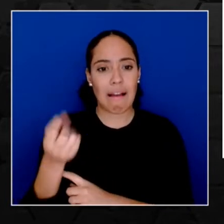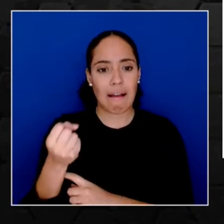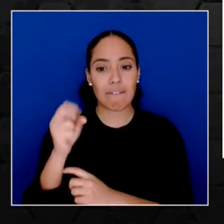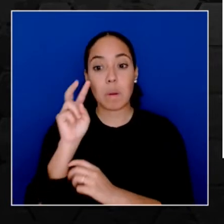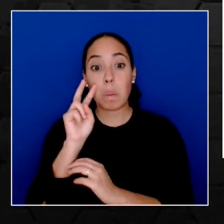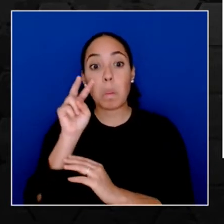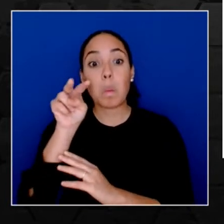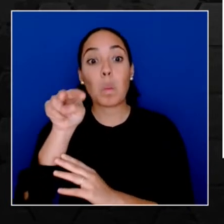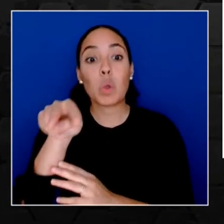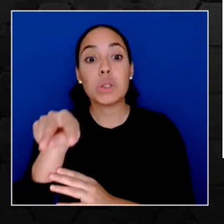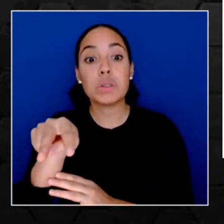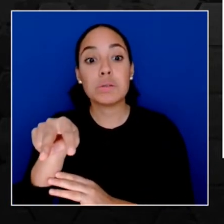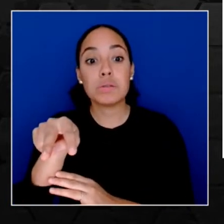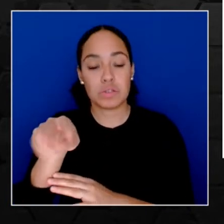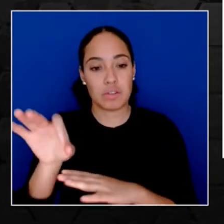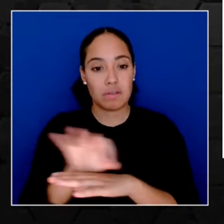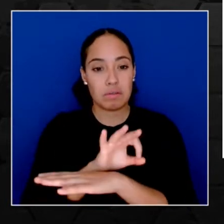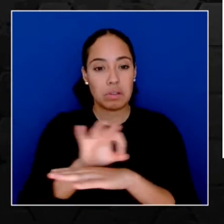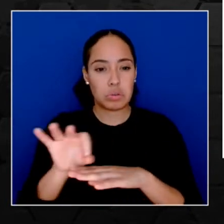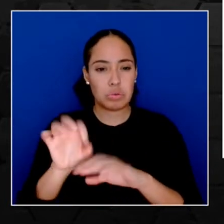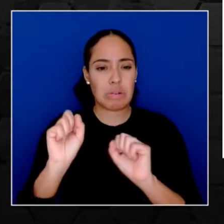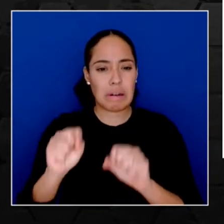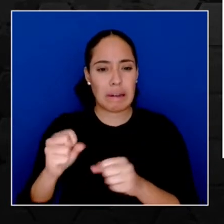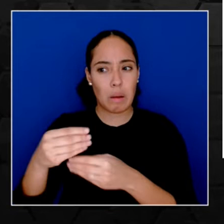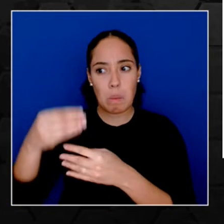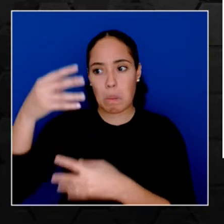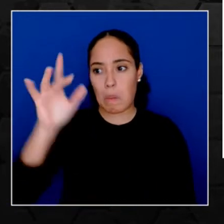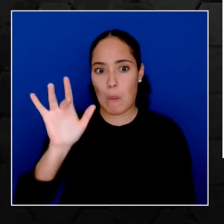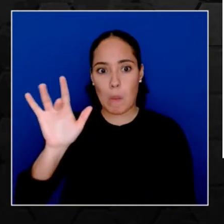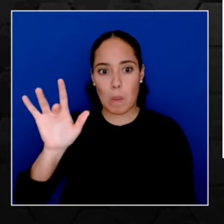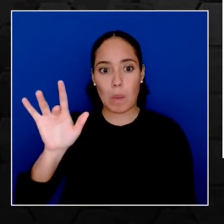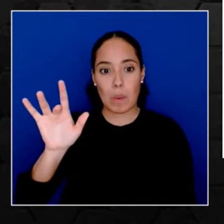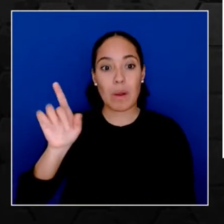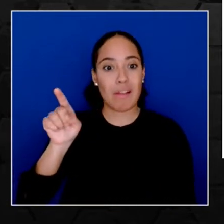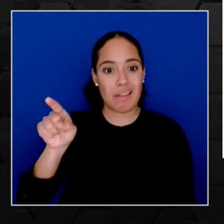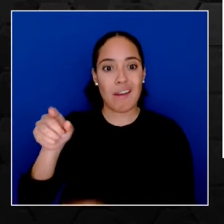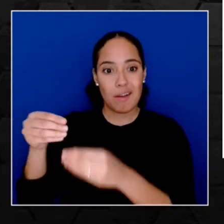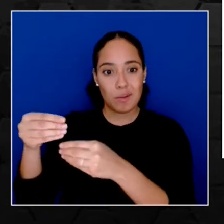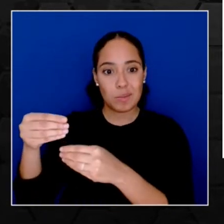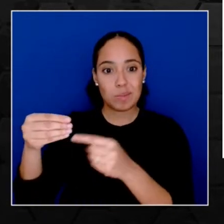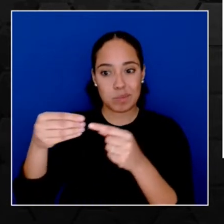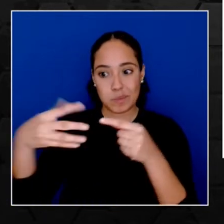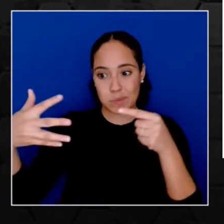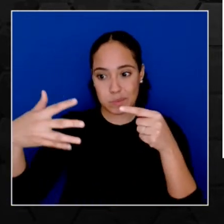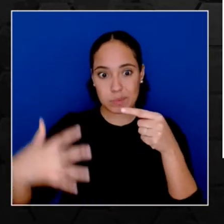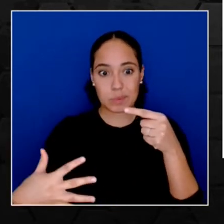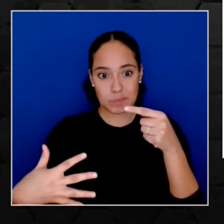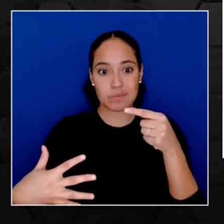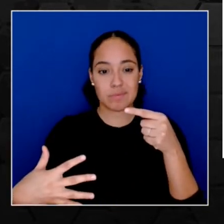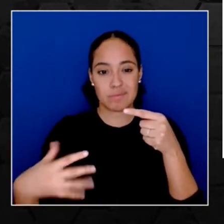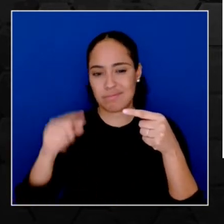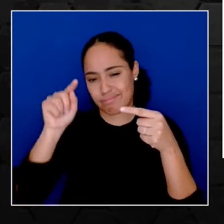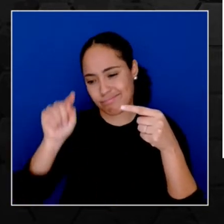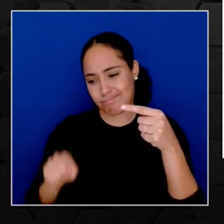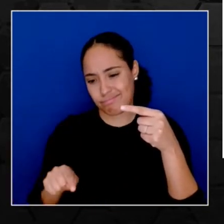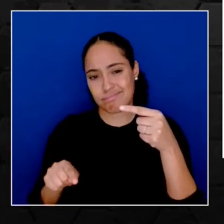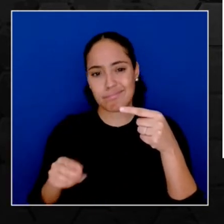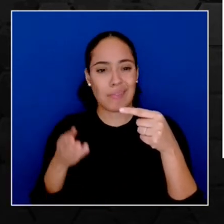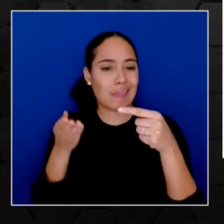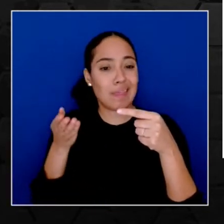go to the documentation of TF.js and you can see all the function out there, what I'm using. So prediction dot sub means